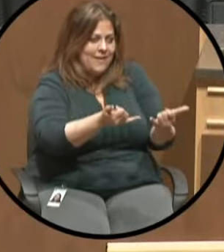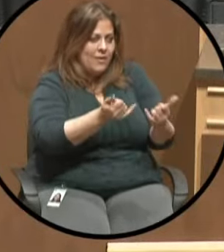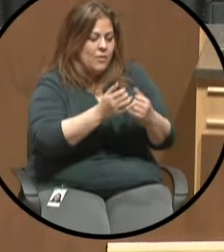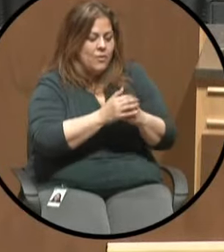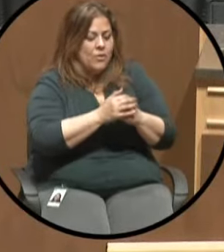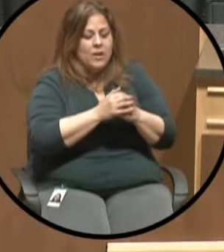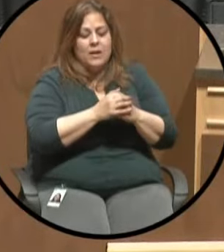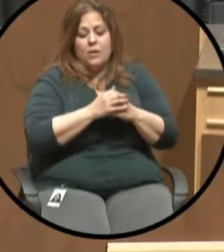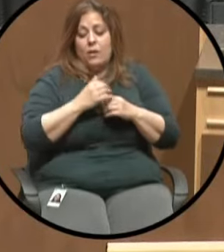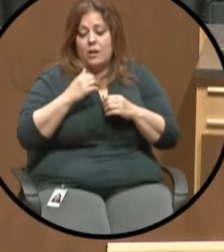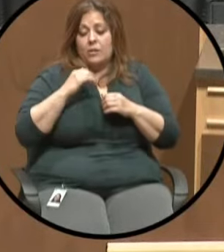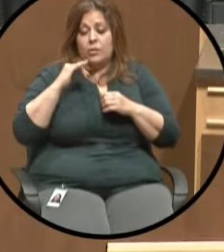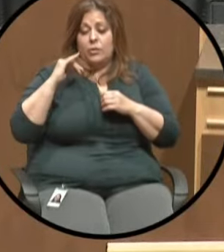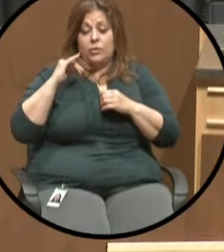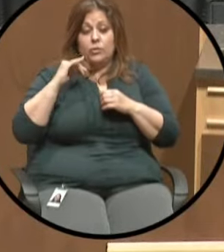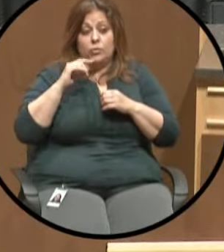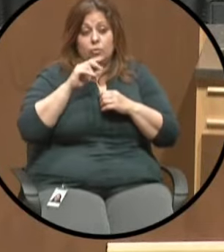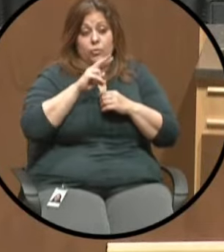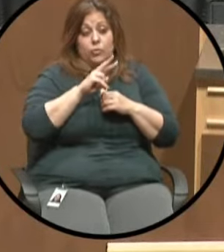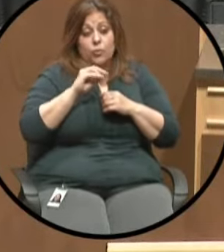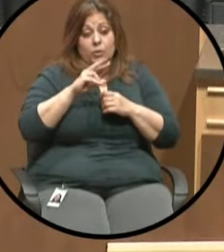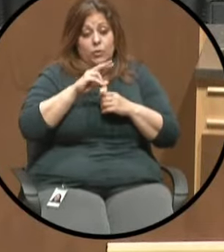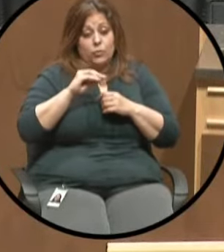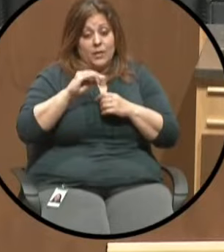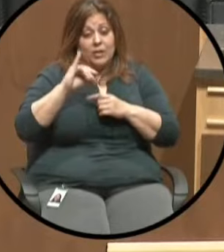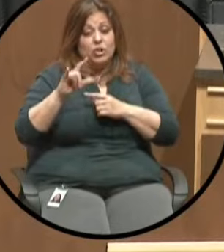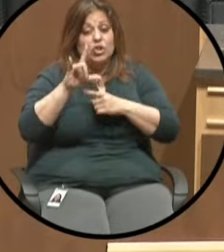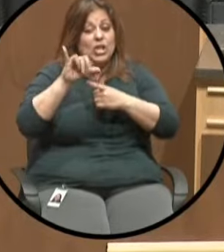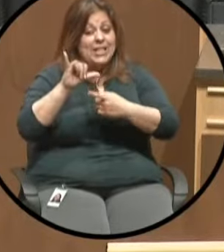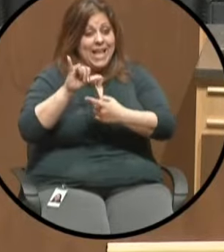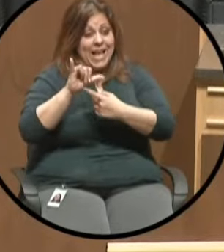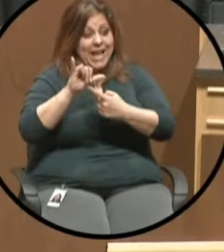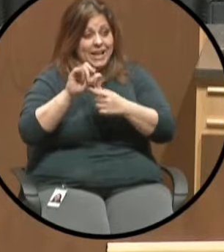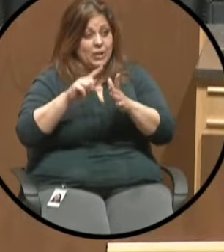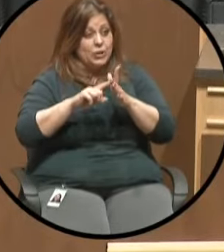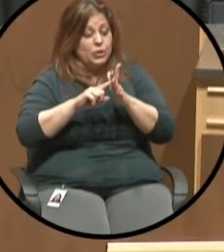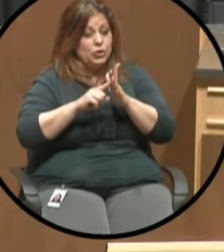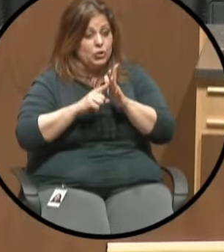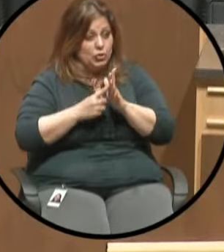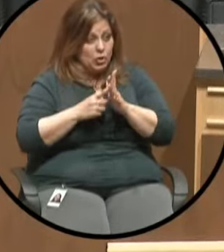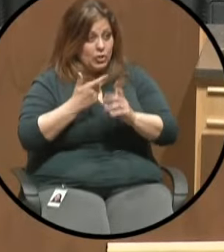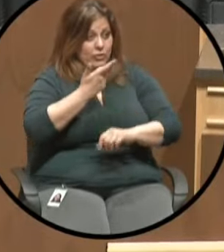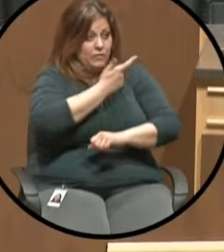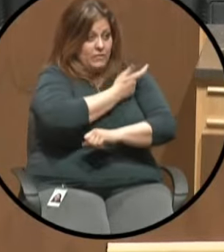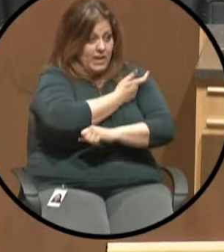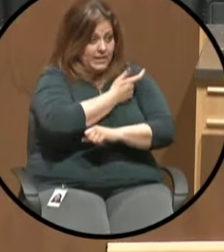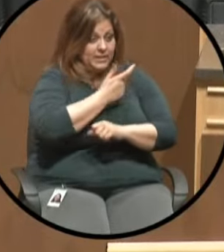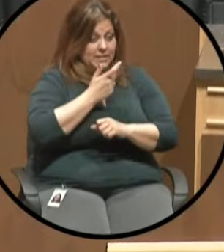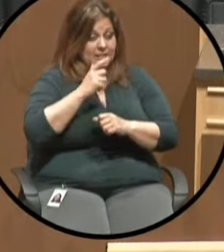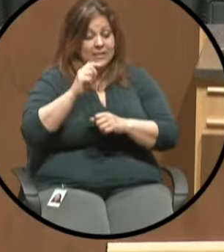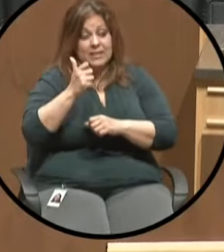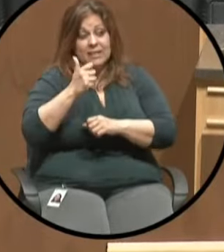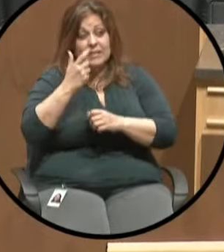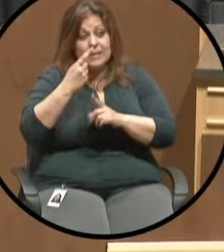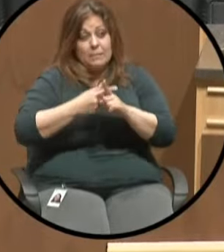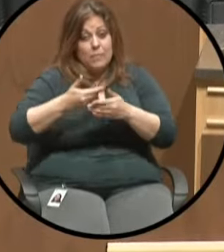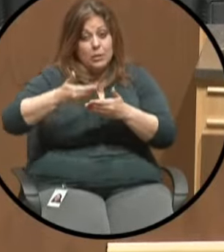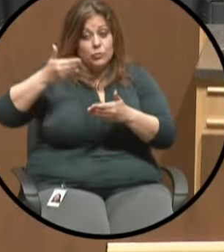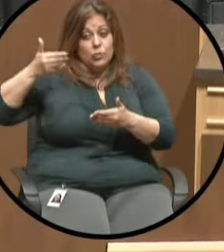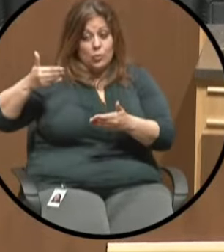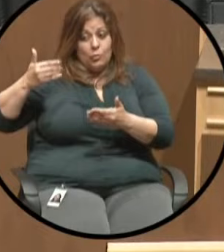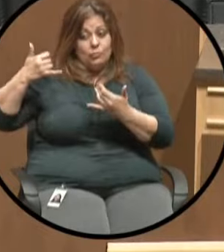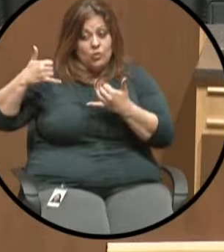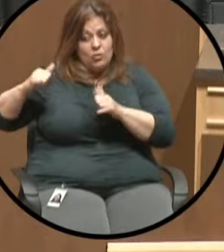vaccinating people in July of 2020 for the mRNA vaccines, and that was about 10 months ago. They are